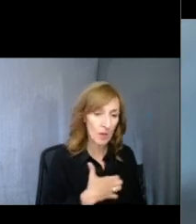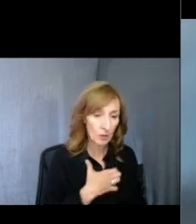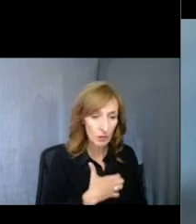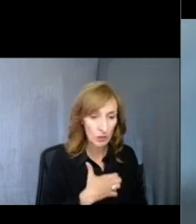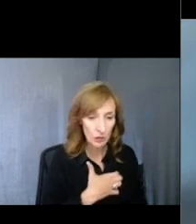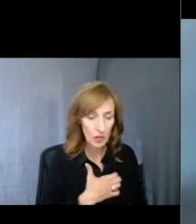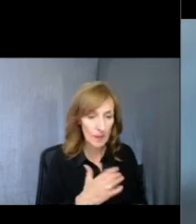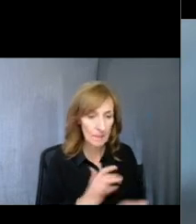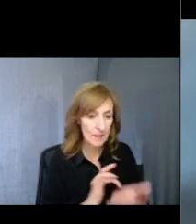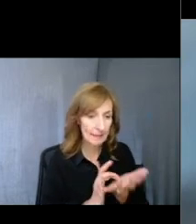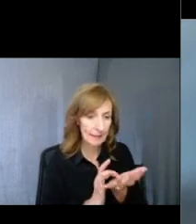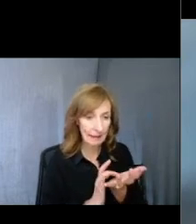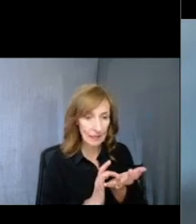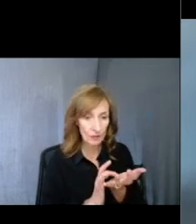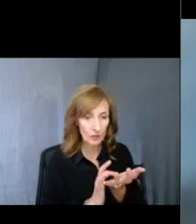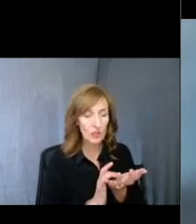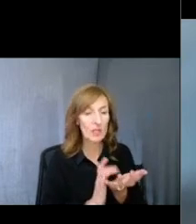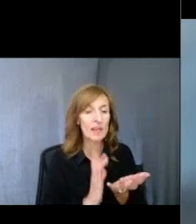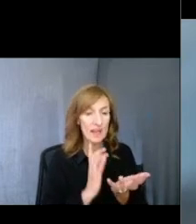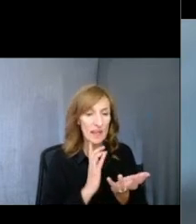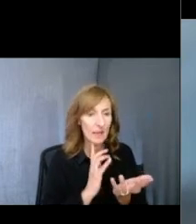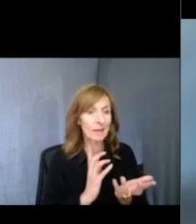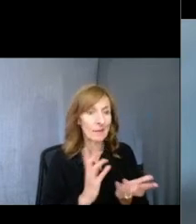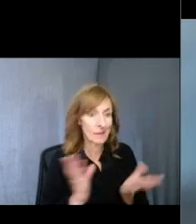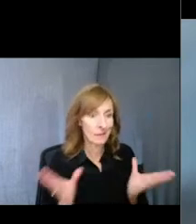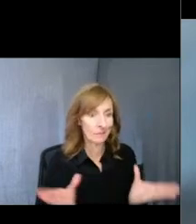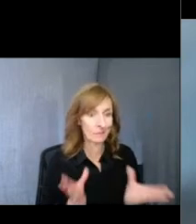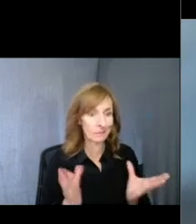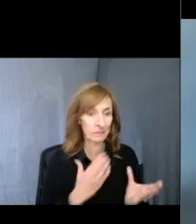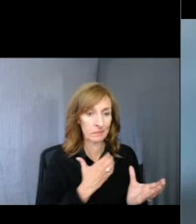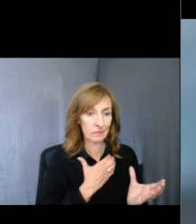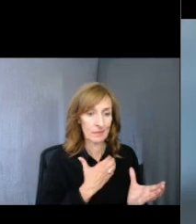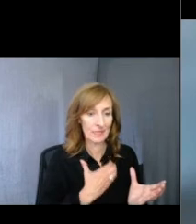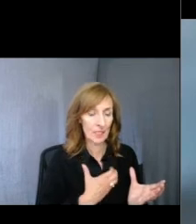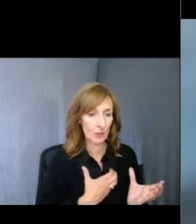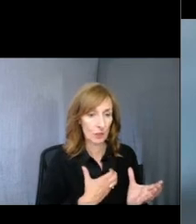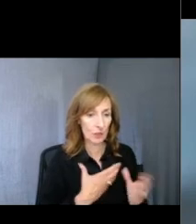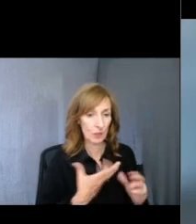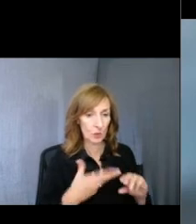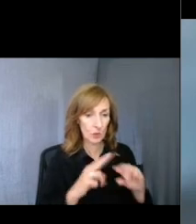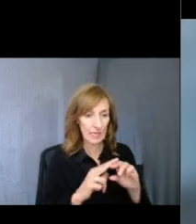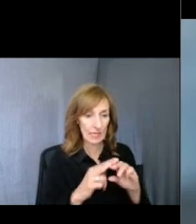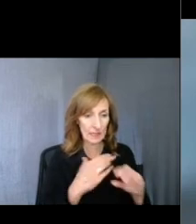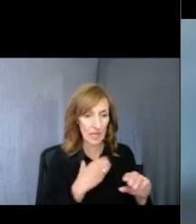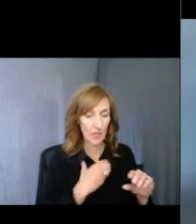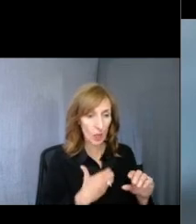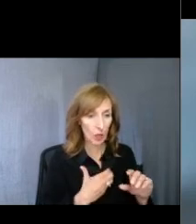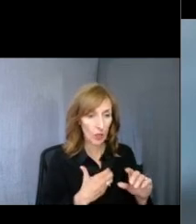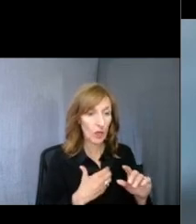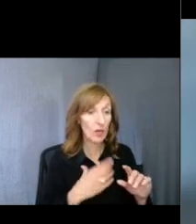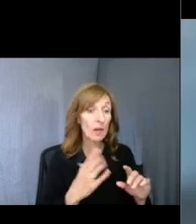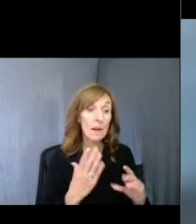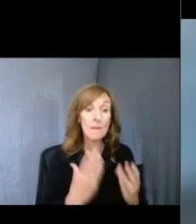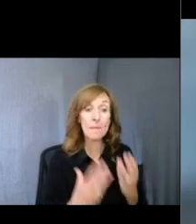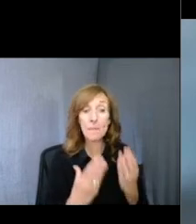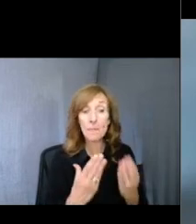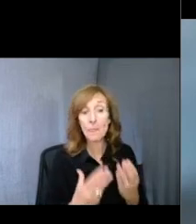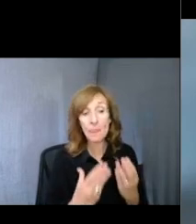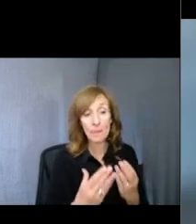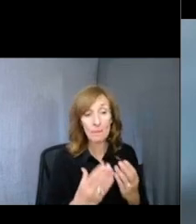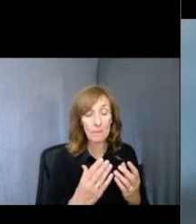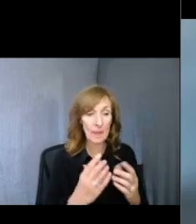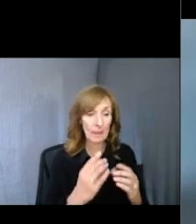stimulants, and Dr. Quimby will be addressing that a bit. We're going to correct their anemia if we can through injectable forms